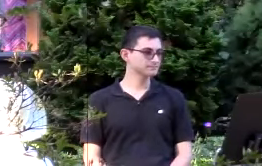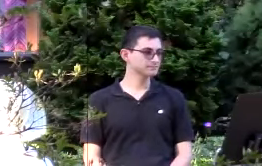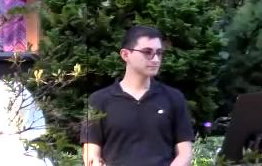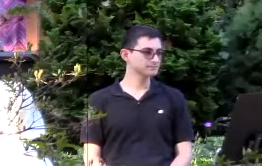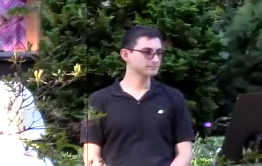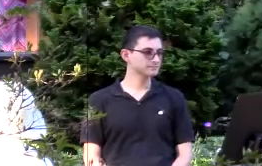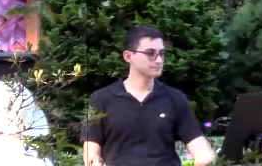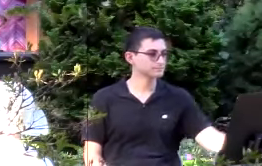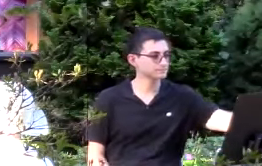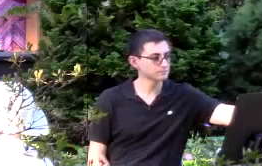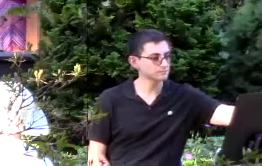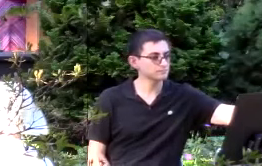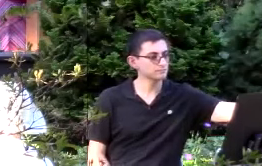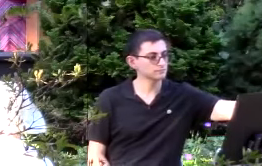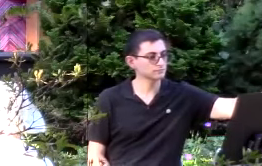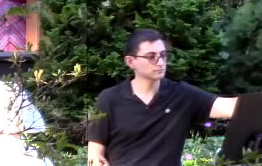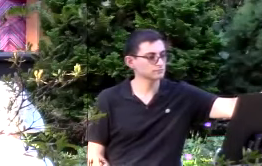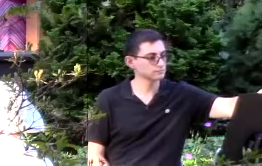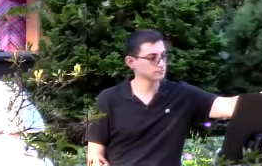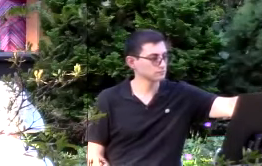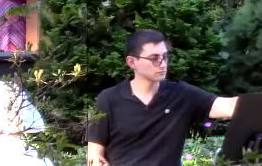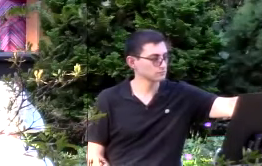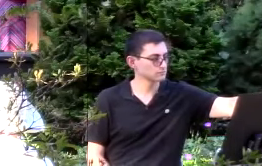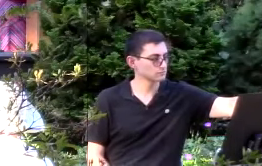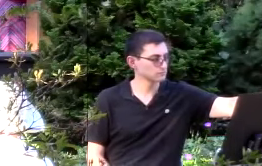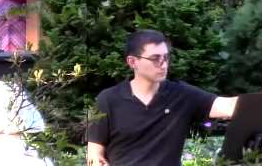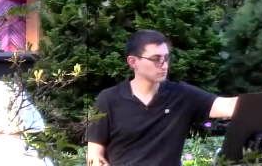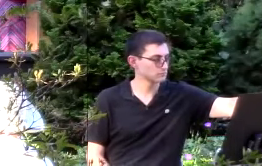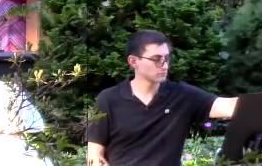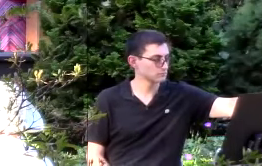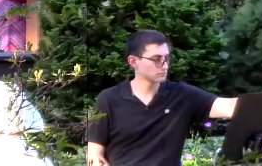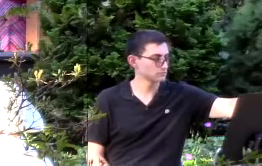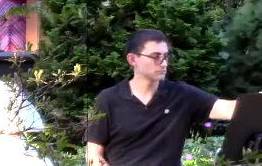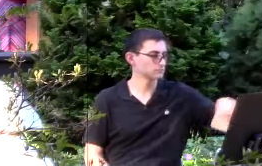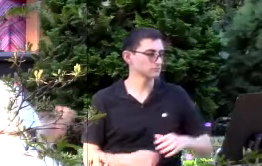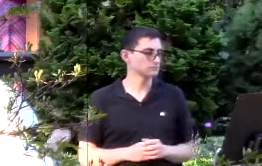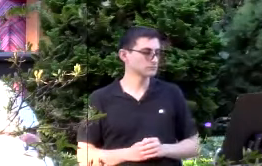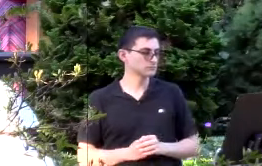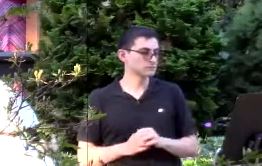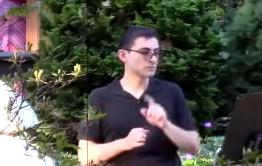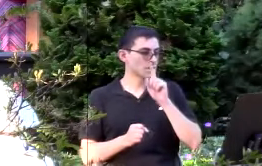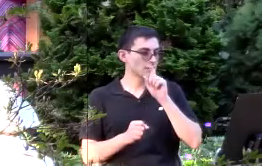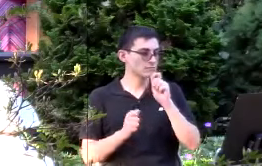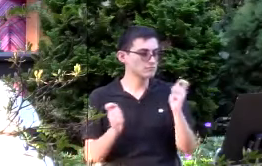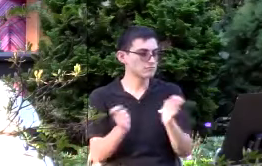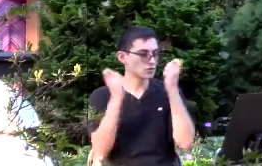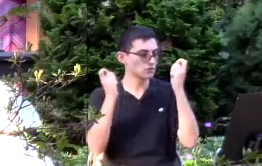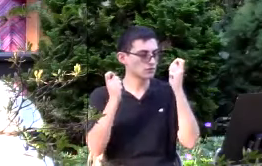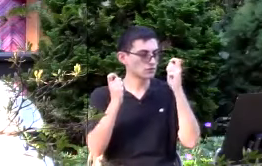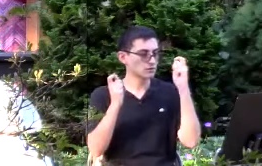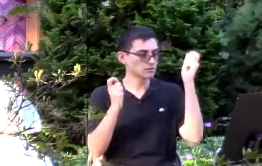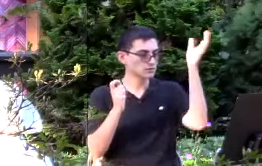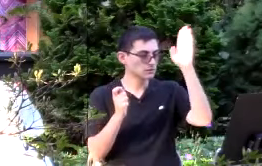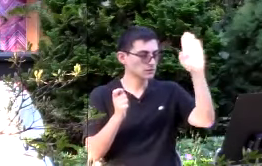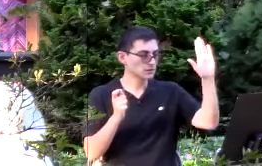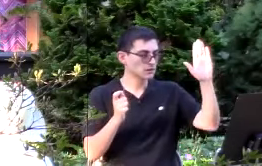Baruch Ata Adonai, Hapore Sukkot Shalom Aleinu, Be'al Kol Amo Yisrael, Be'al